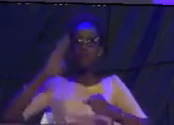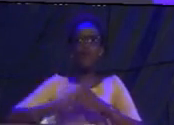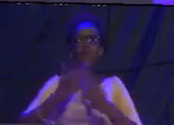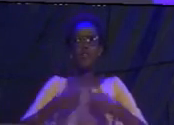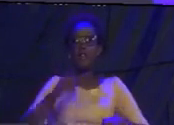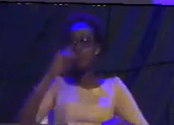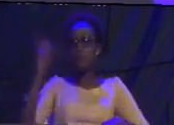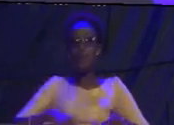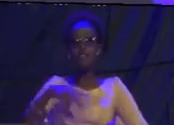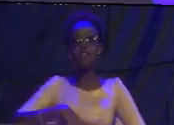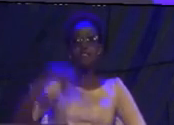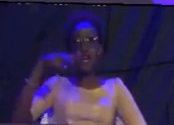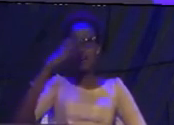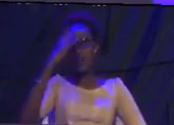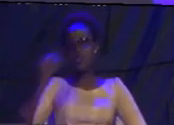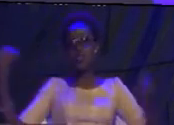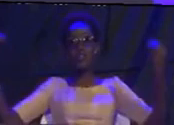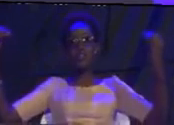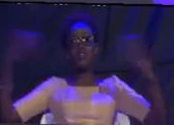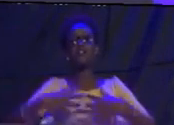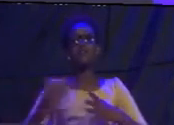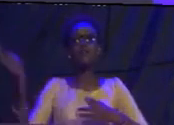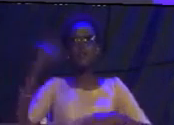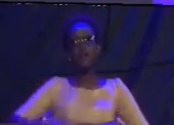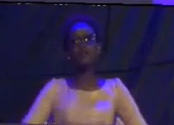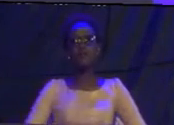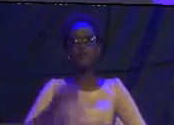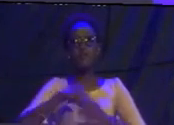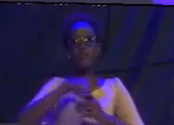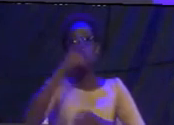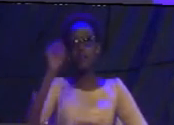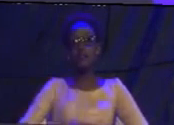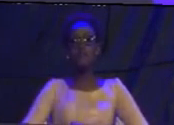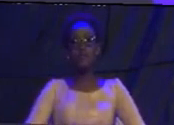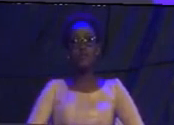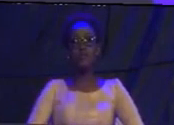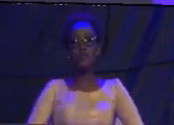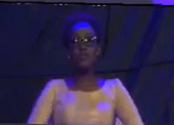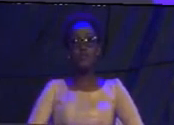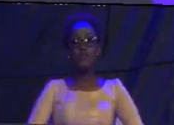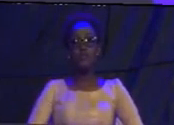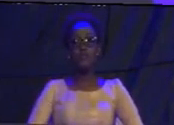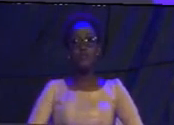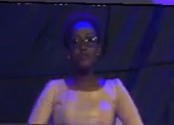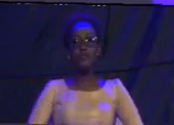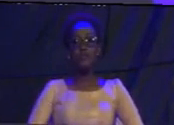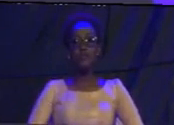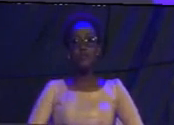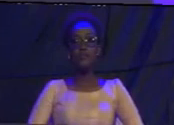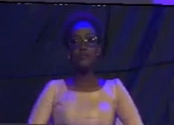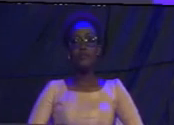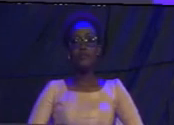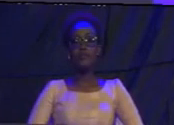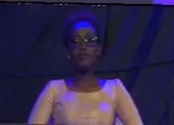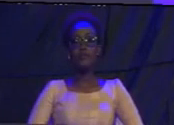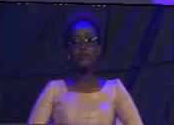But at the time, as many Africans and we ourselves in Rwanda continued to pray, God kept telling us,